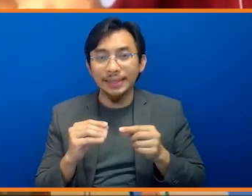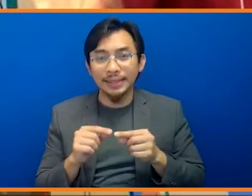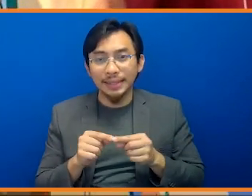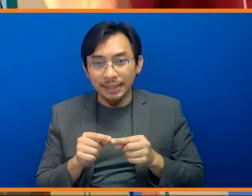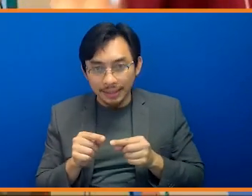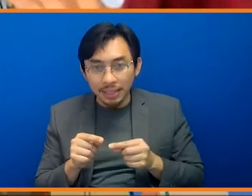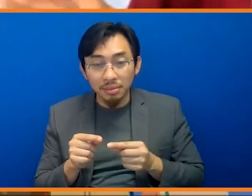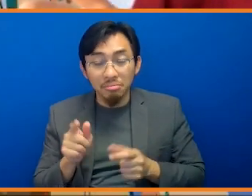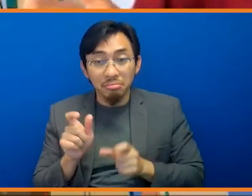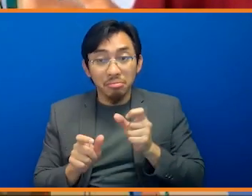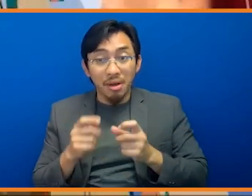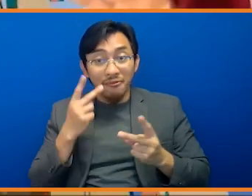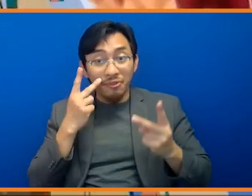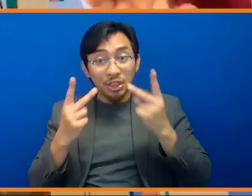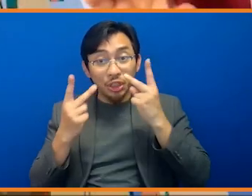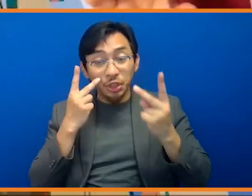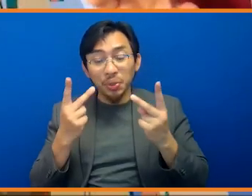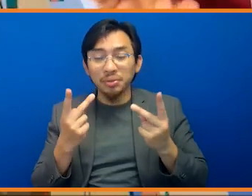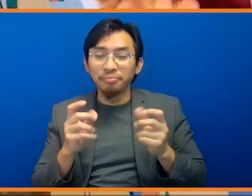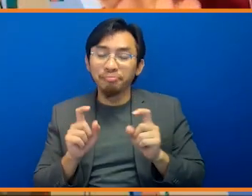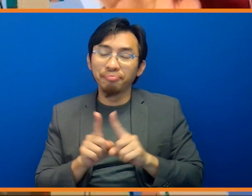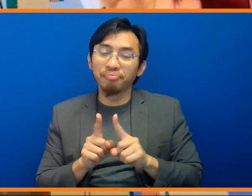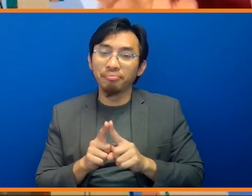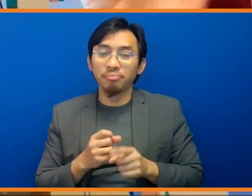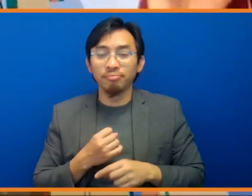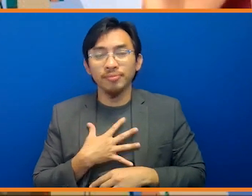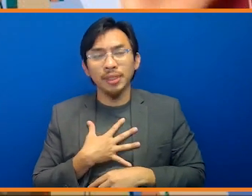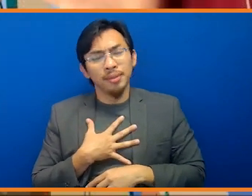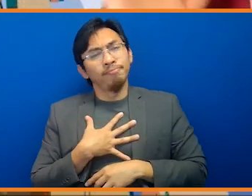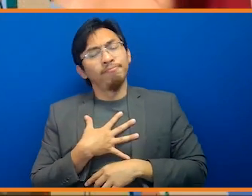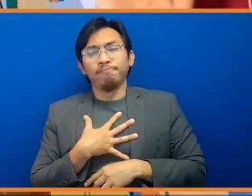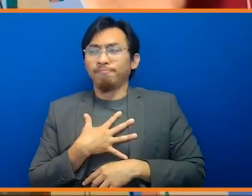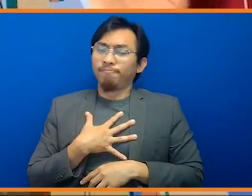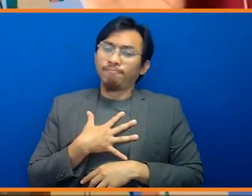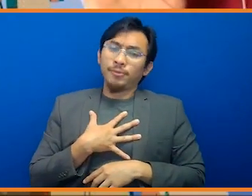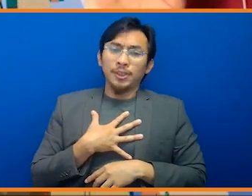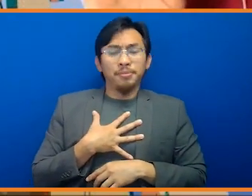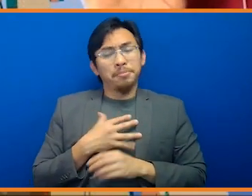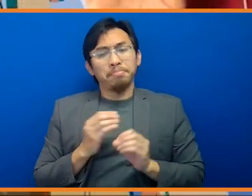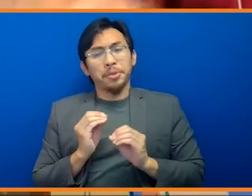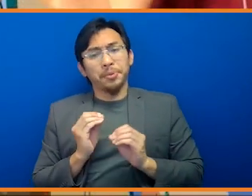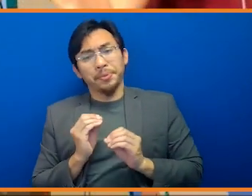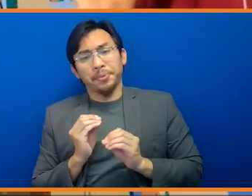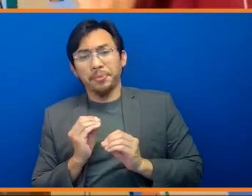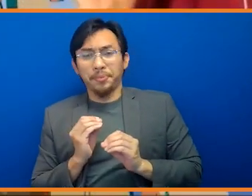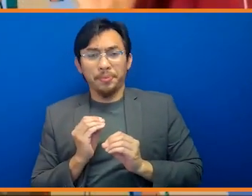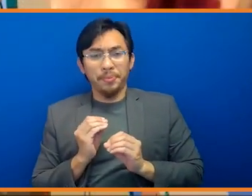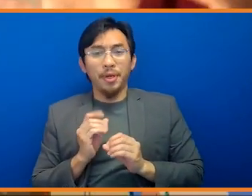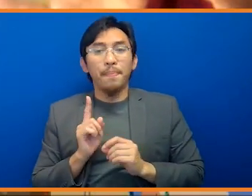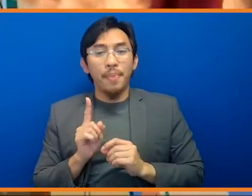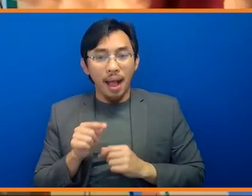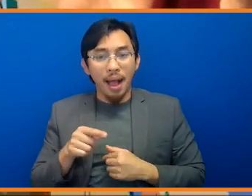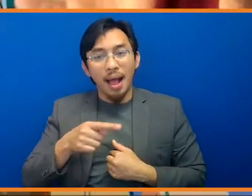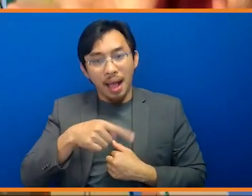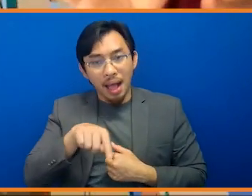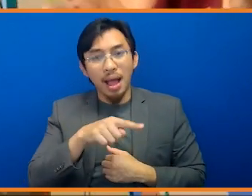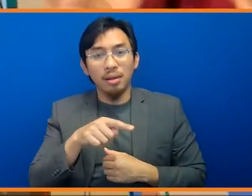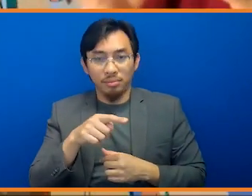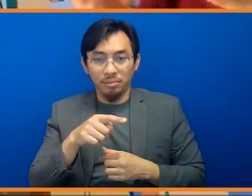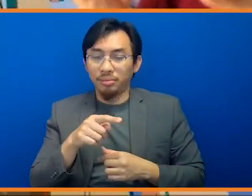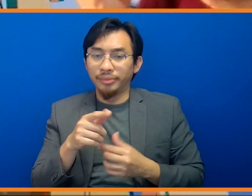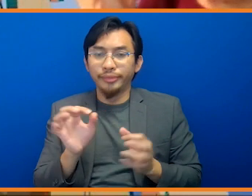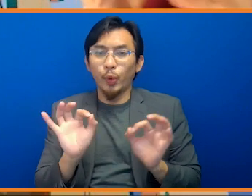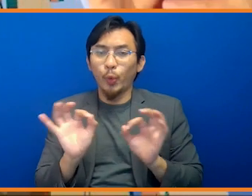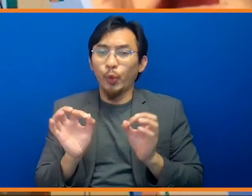But sometimes visitors has no impression because if they are not